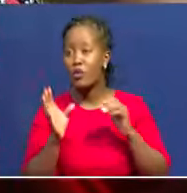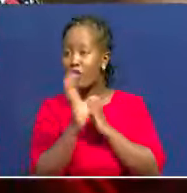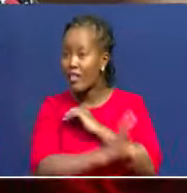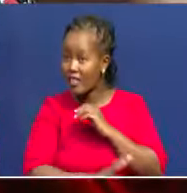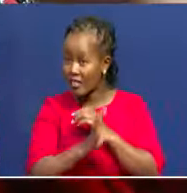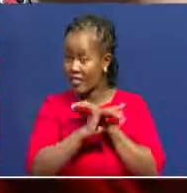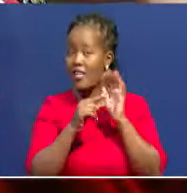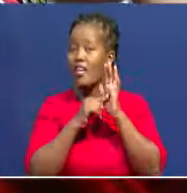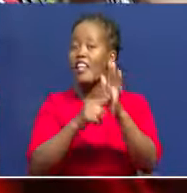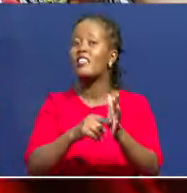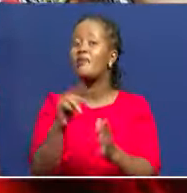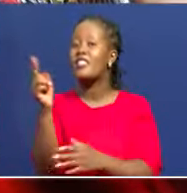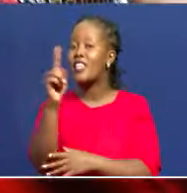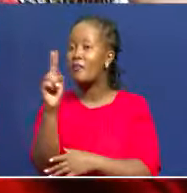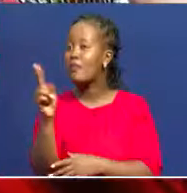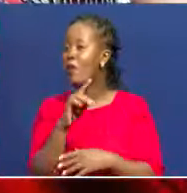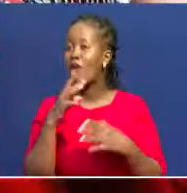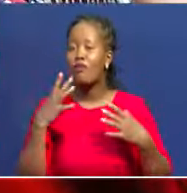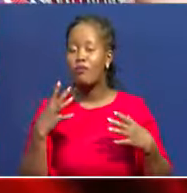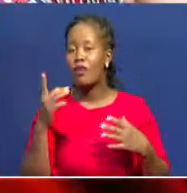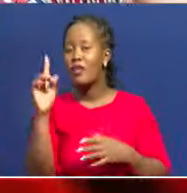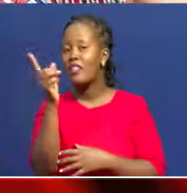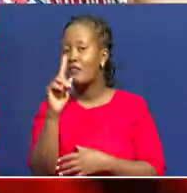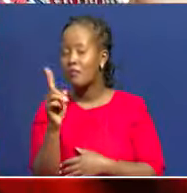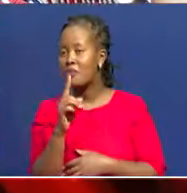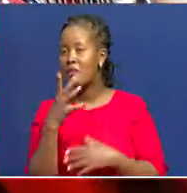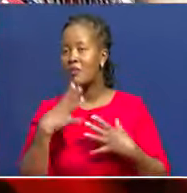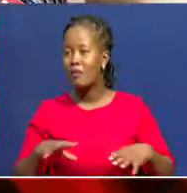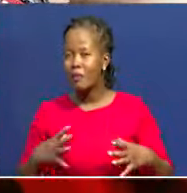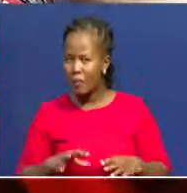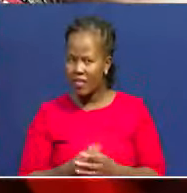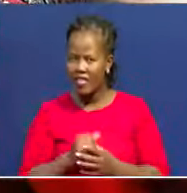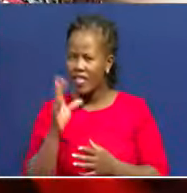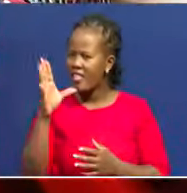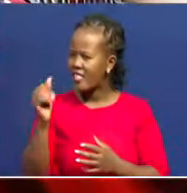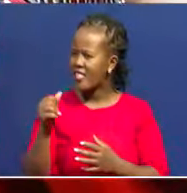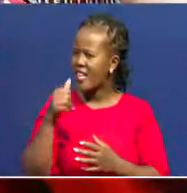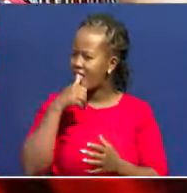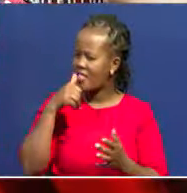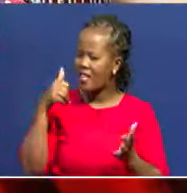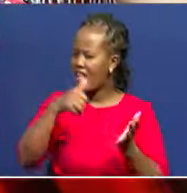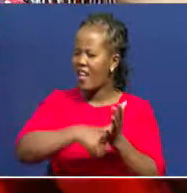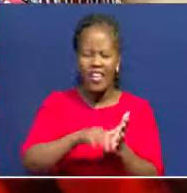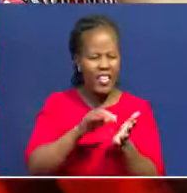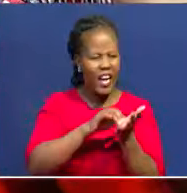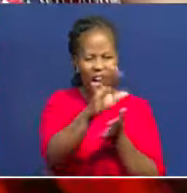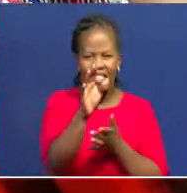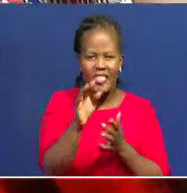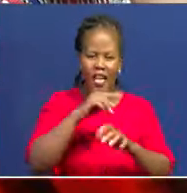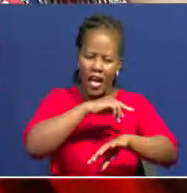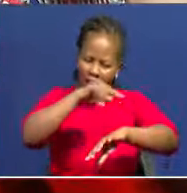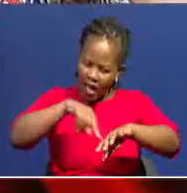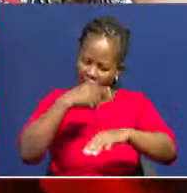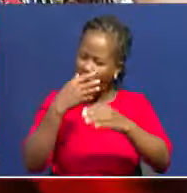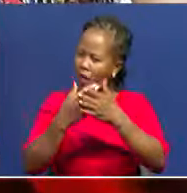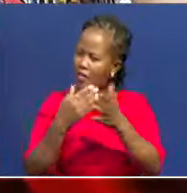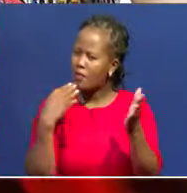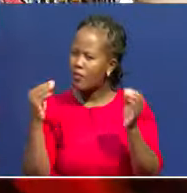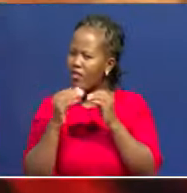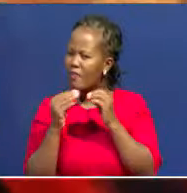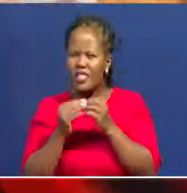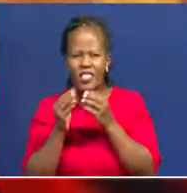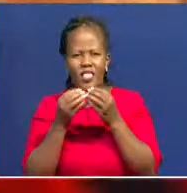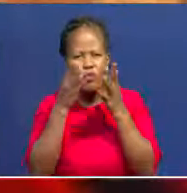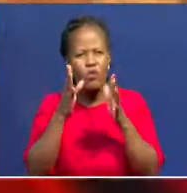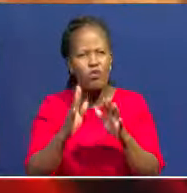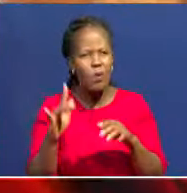people of Nairobi, that a Cabinet Secretary would write to this committee only hours before the meeting to tell us that he has